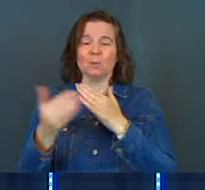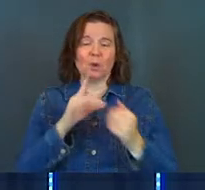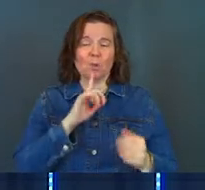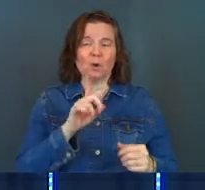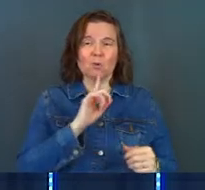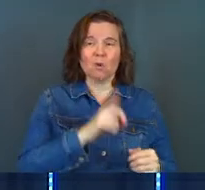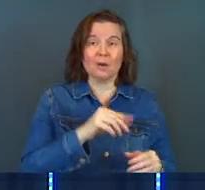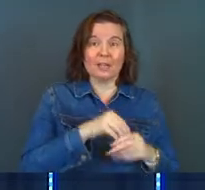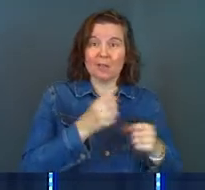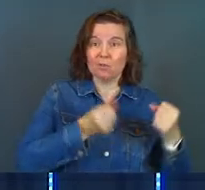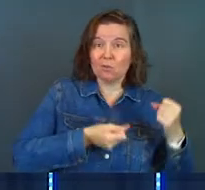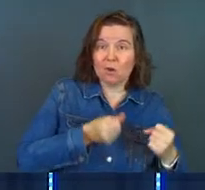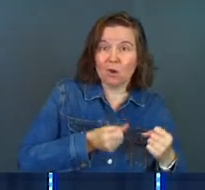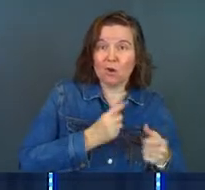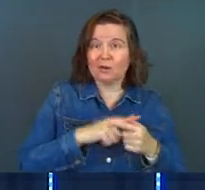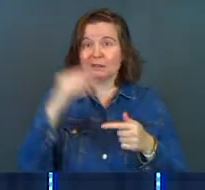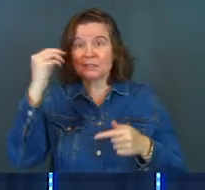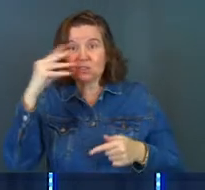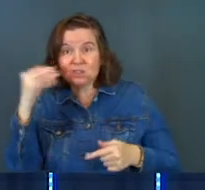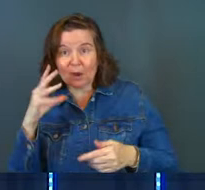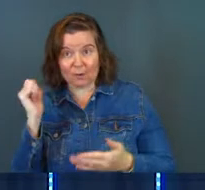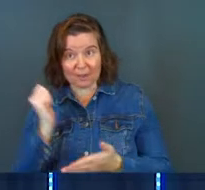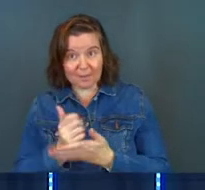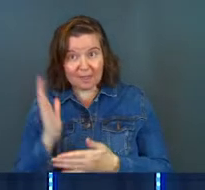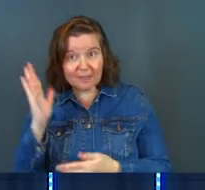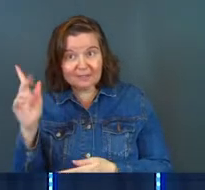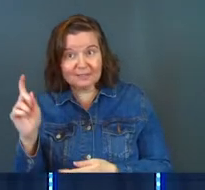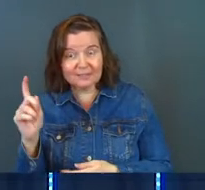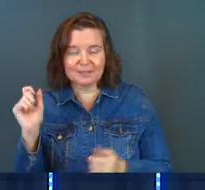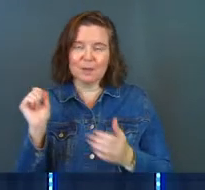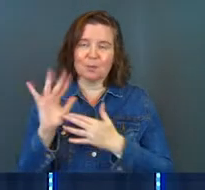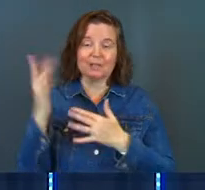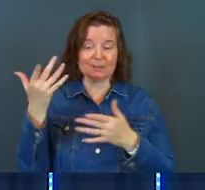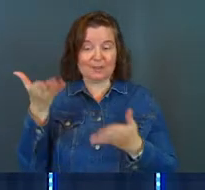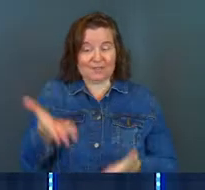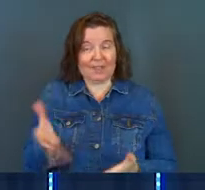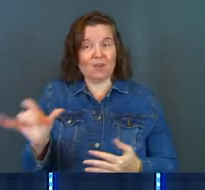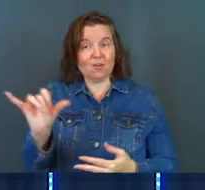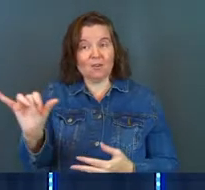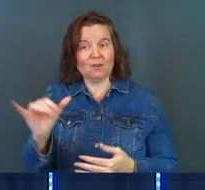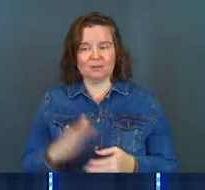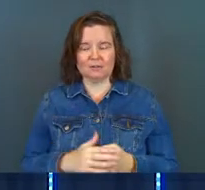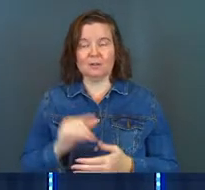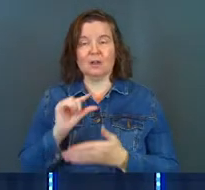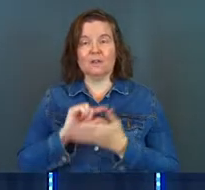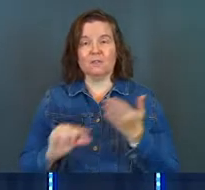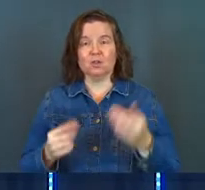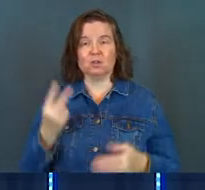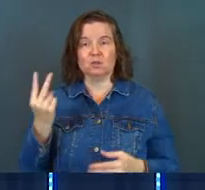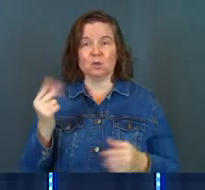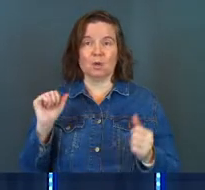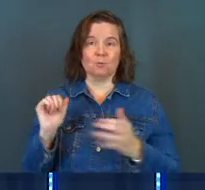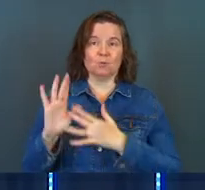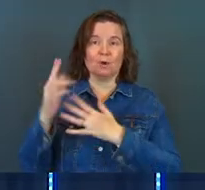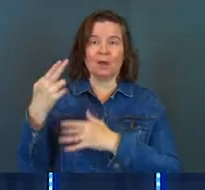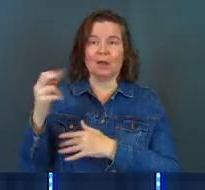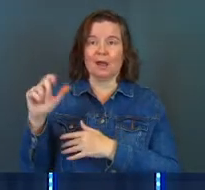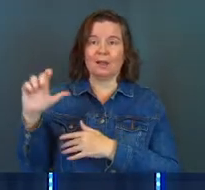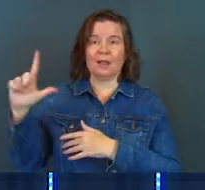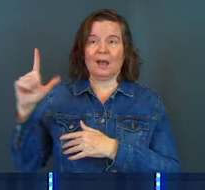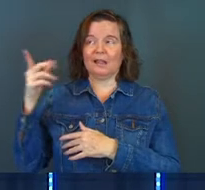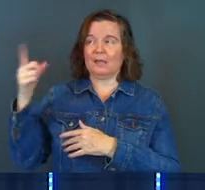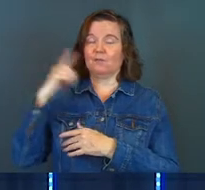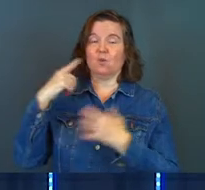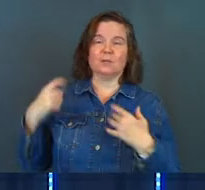where you are. That's in the car and in the shower. Amen? Praise him even there. Verse 2, praise or halal him for his